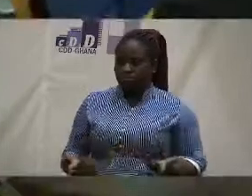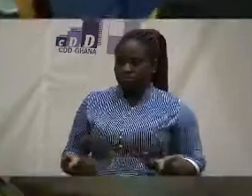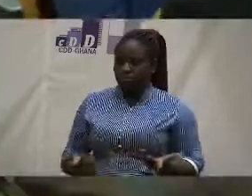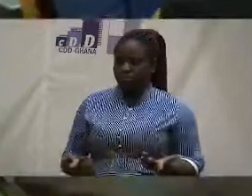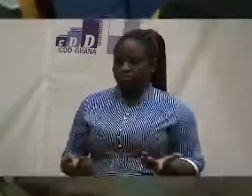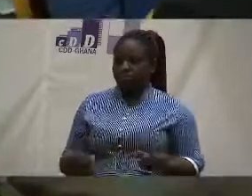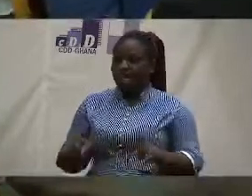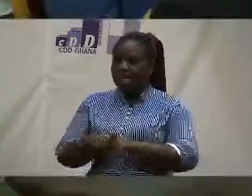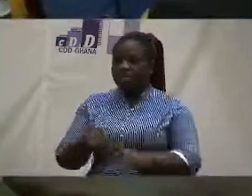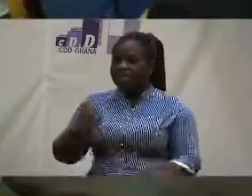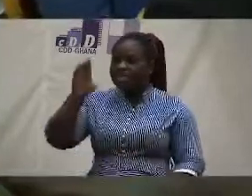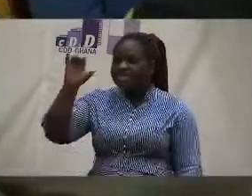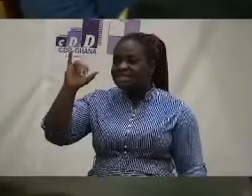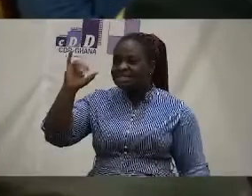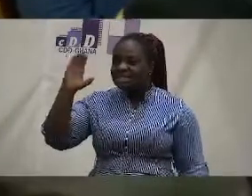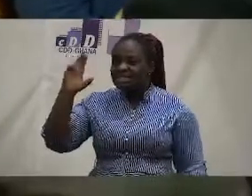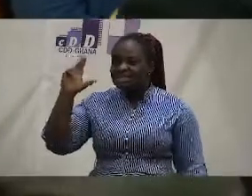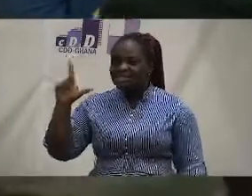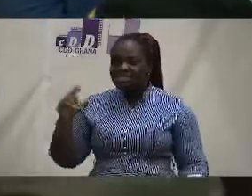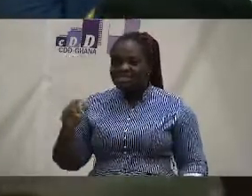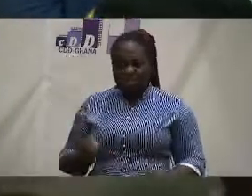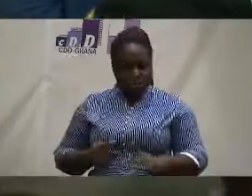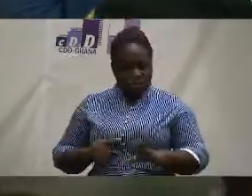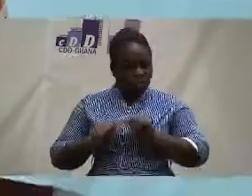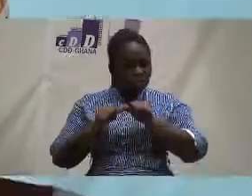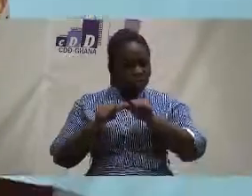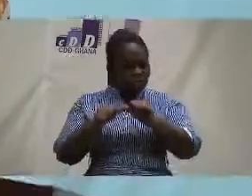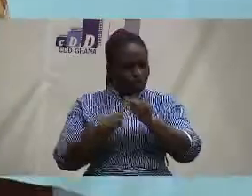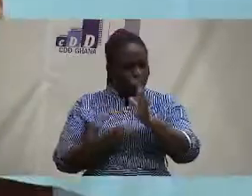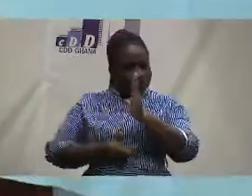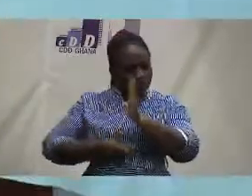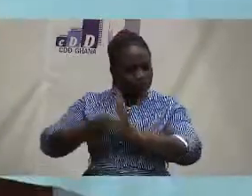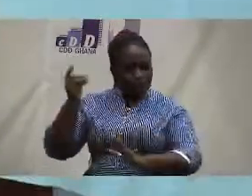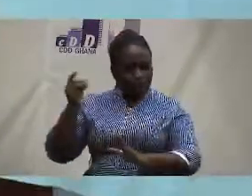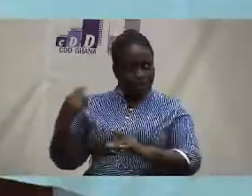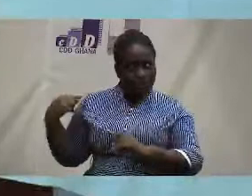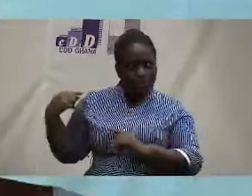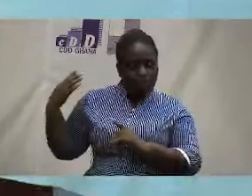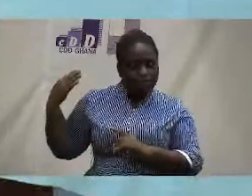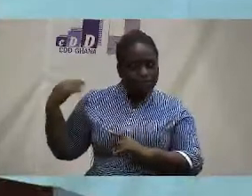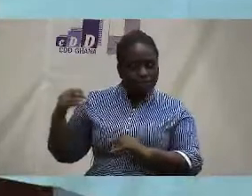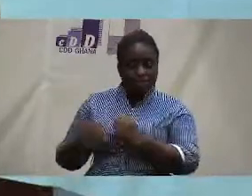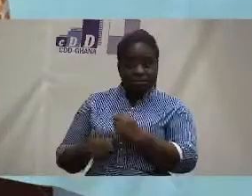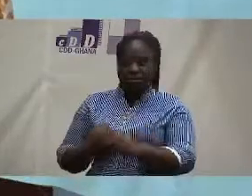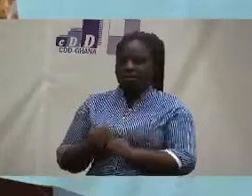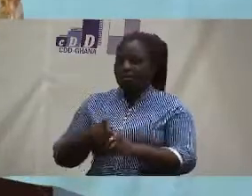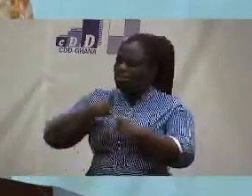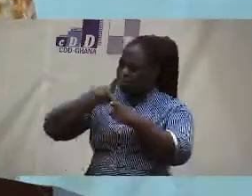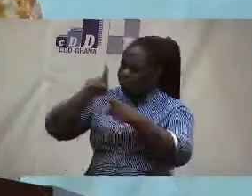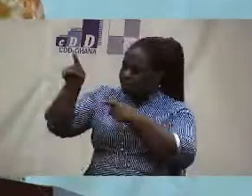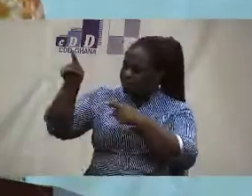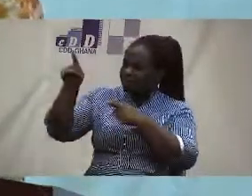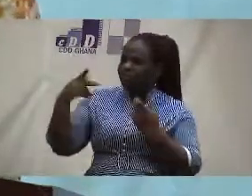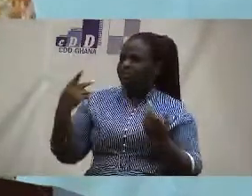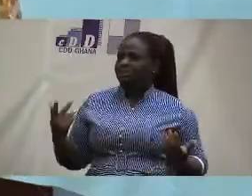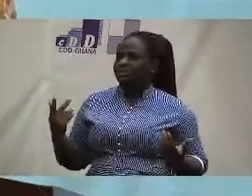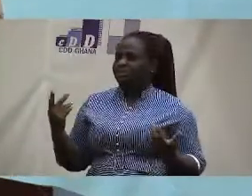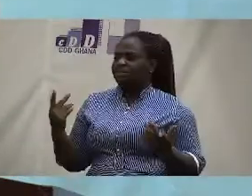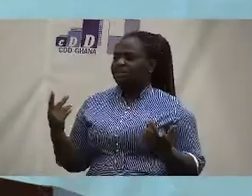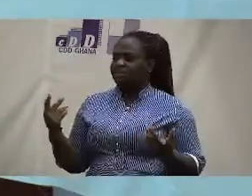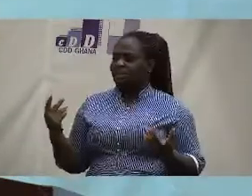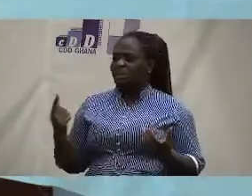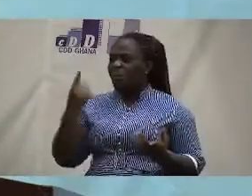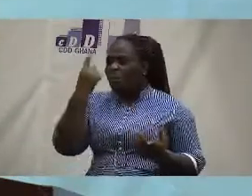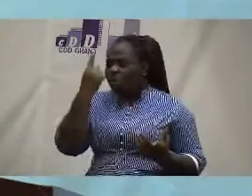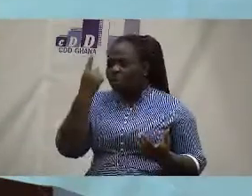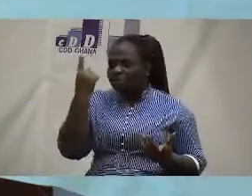as the civic space continue to evolve in this last couple of years. The professionalization of the civil society is